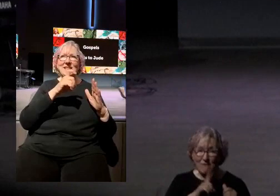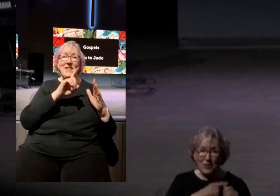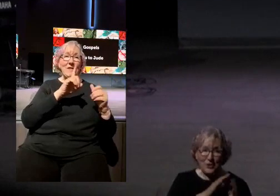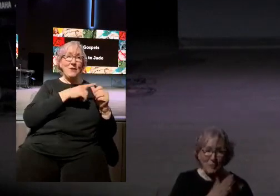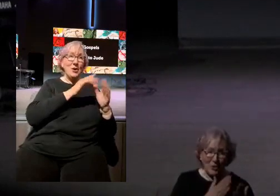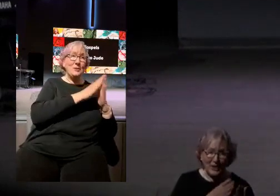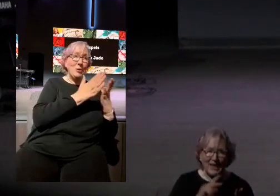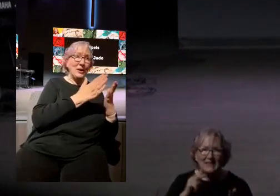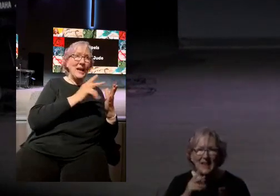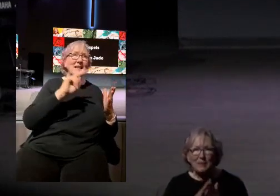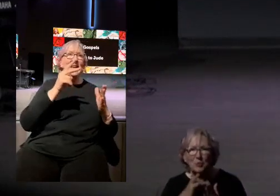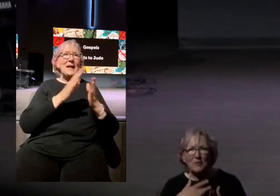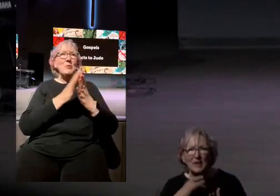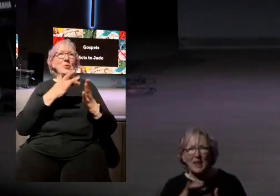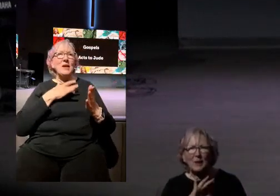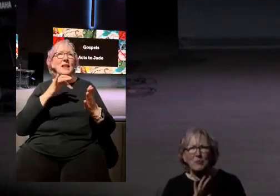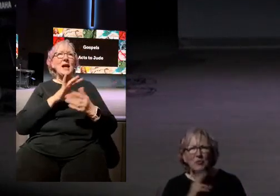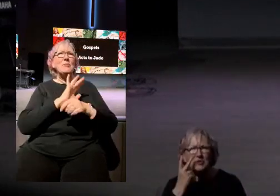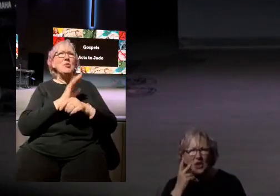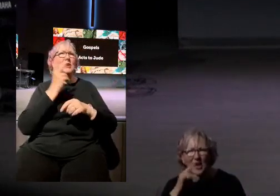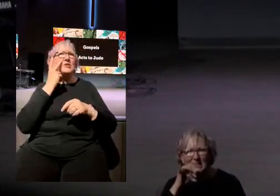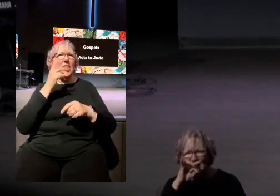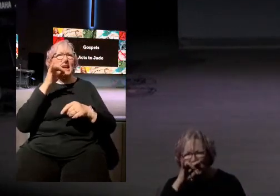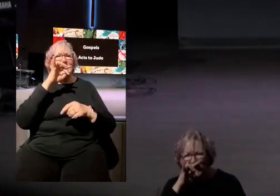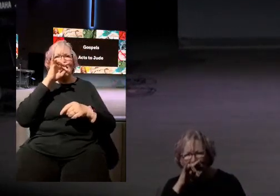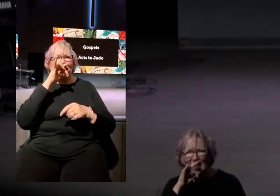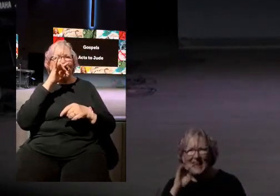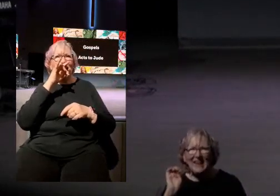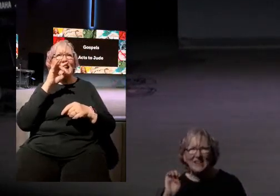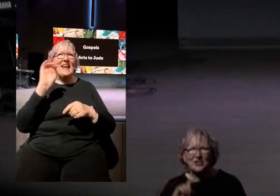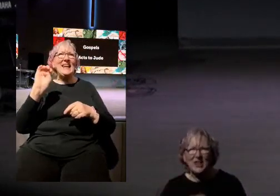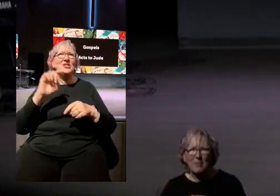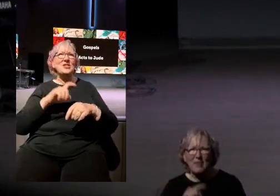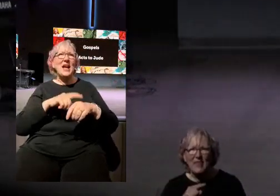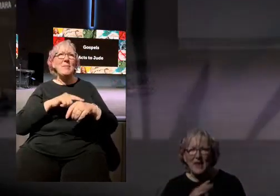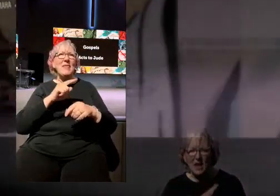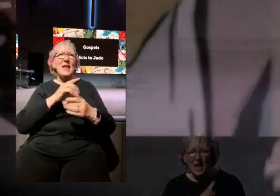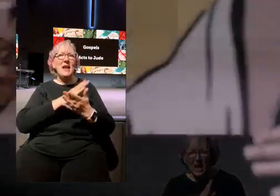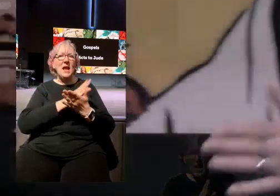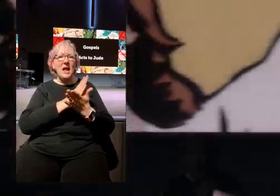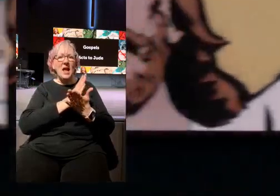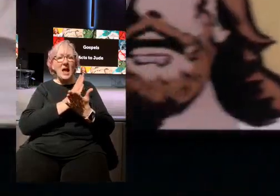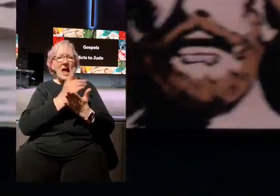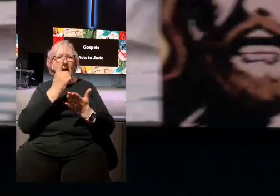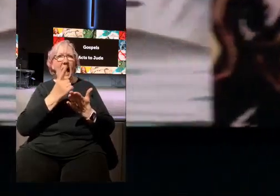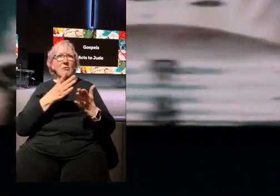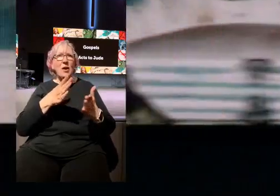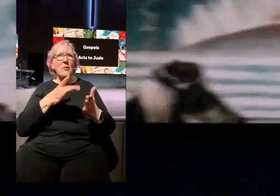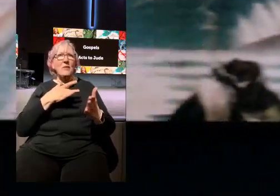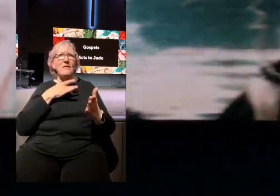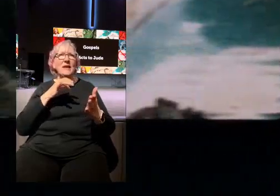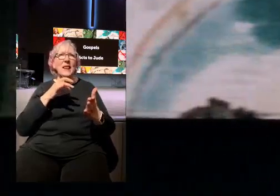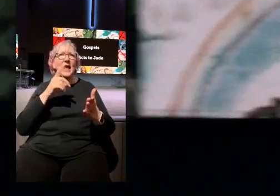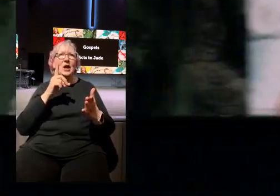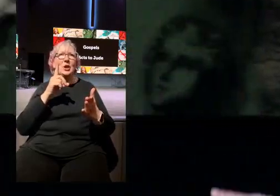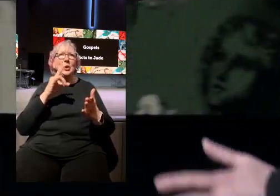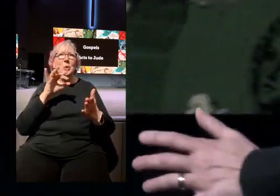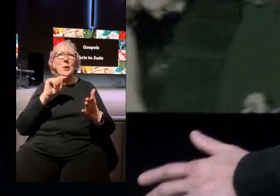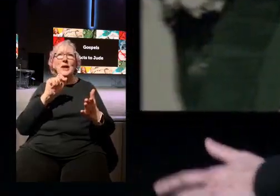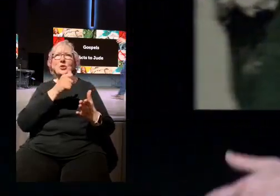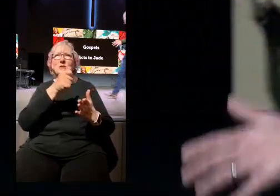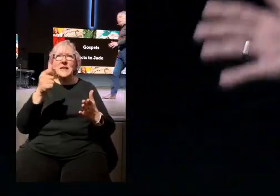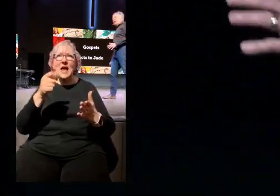you saw as a kid at Easter time. And then halfway through that book, it's going to feel like a do-it-yourself project for building a temple. And then you're